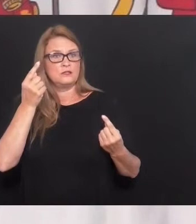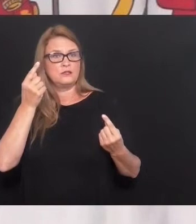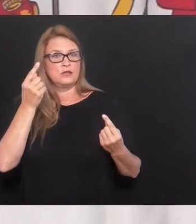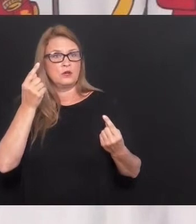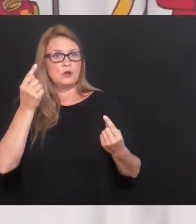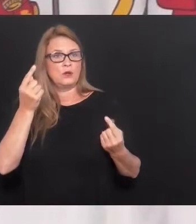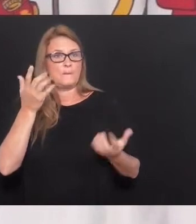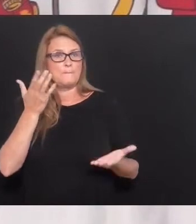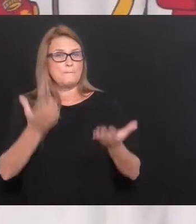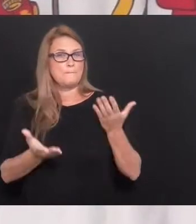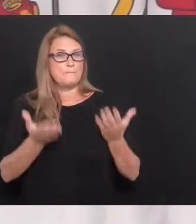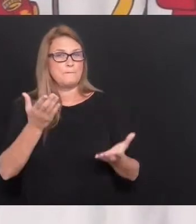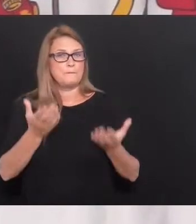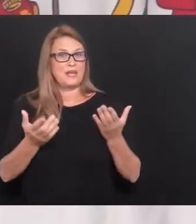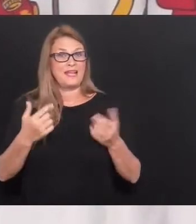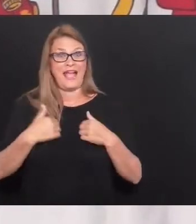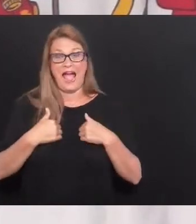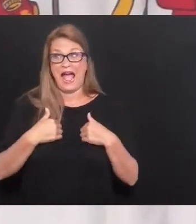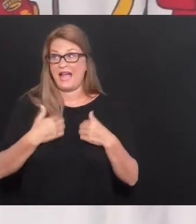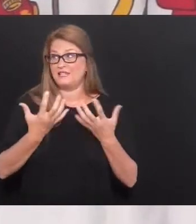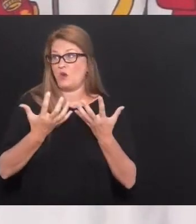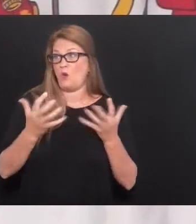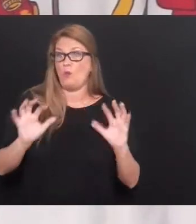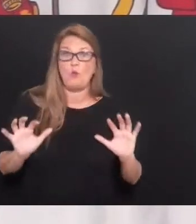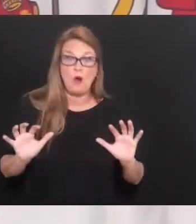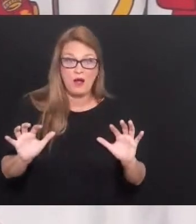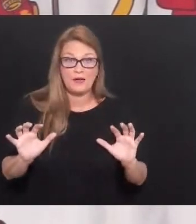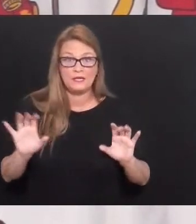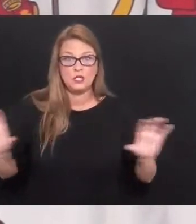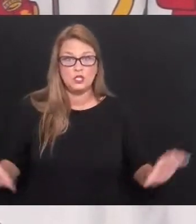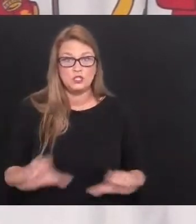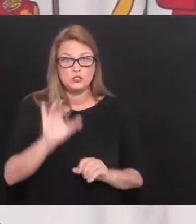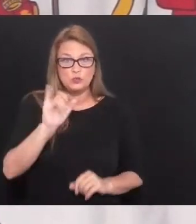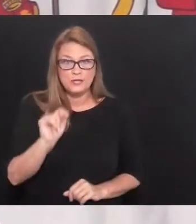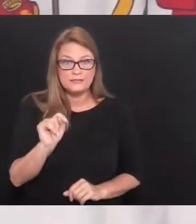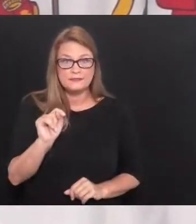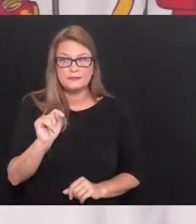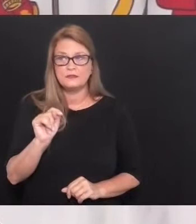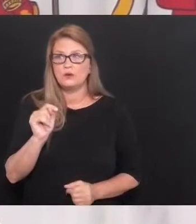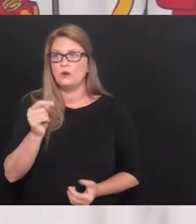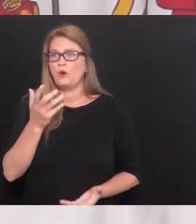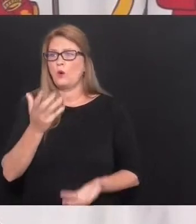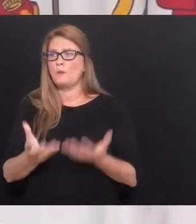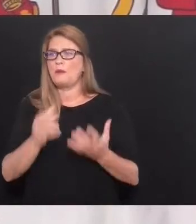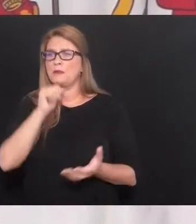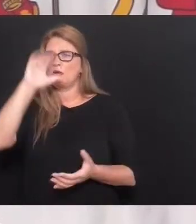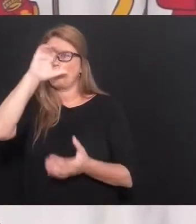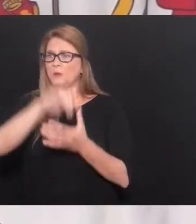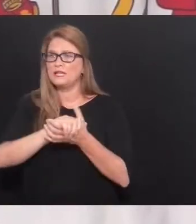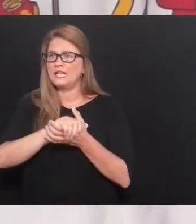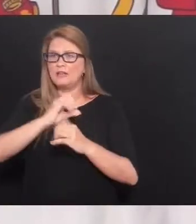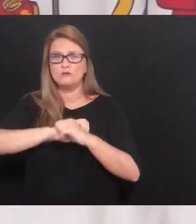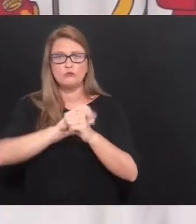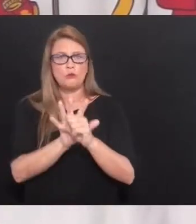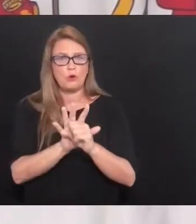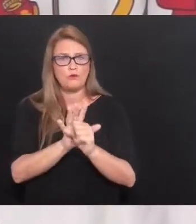Even though maybe I don't really want to do it, or I don't really believe that it's real, or whatever the situation may be,